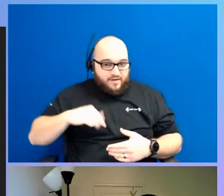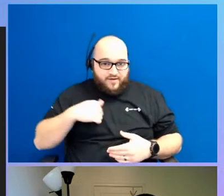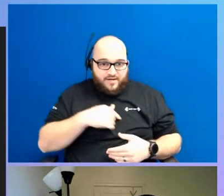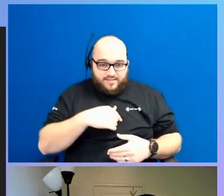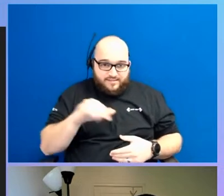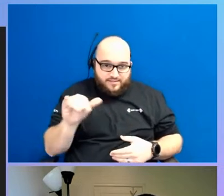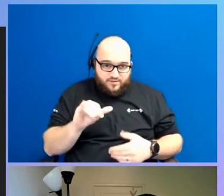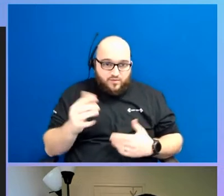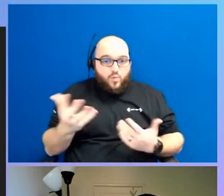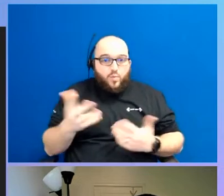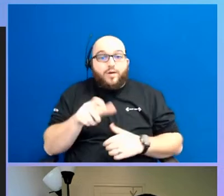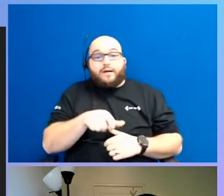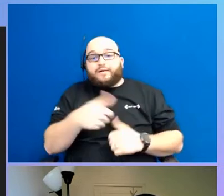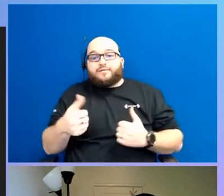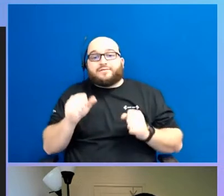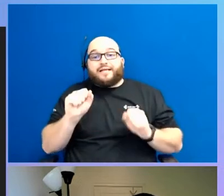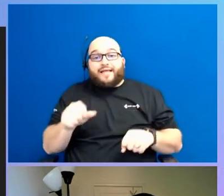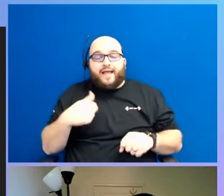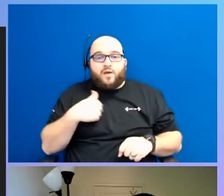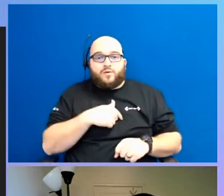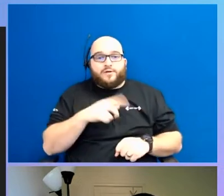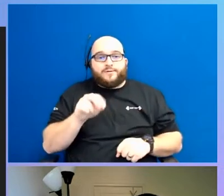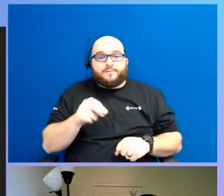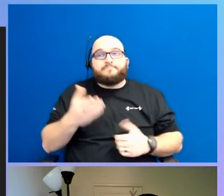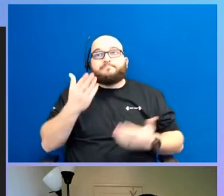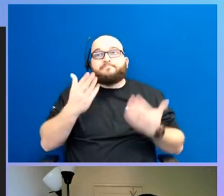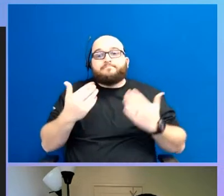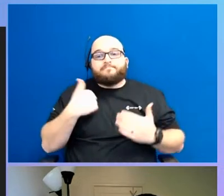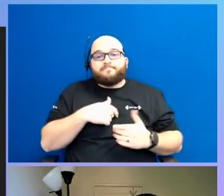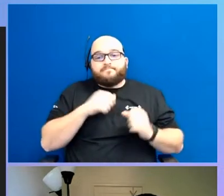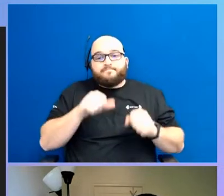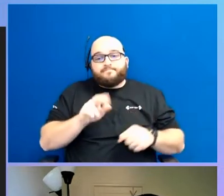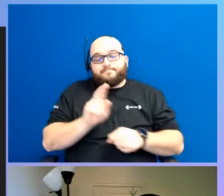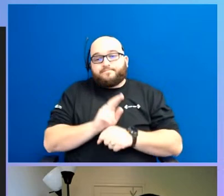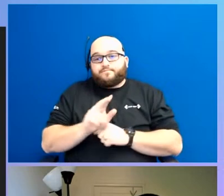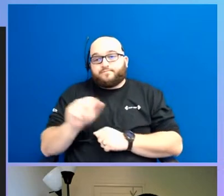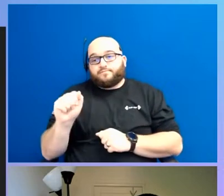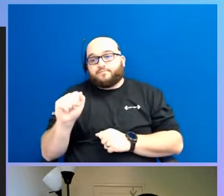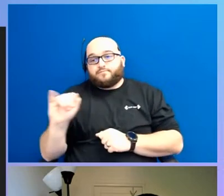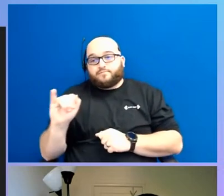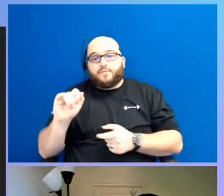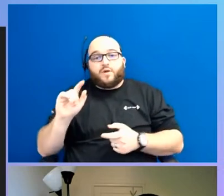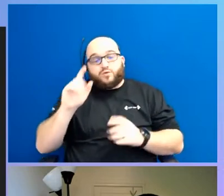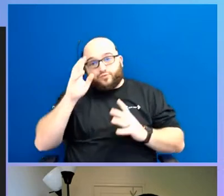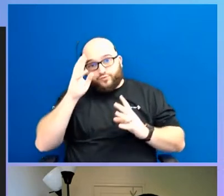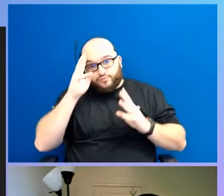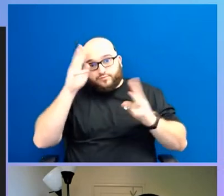What else can we do? Maybe we can use AI to come up with alt text.